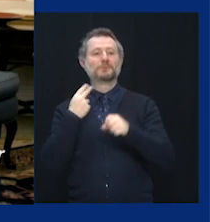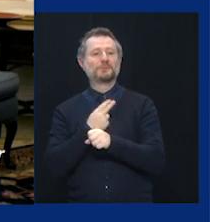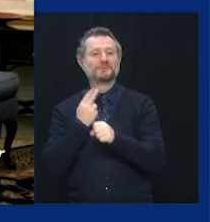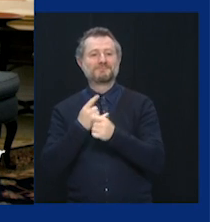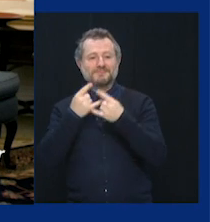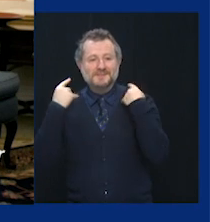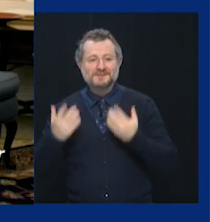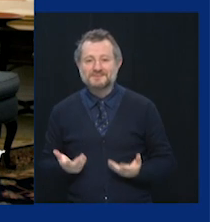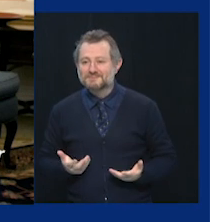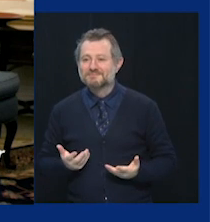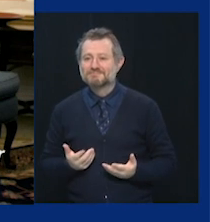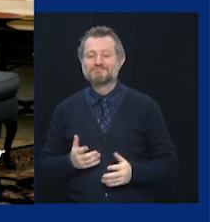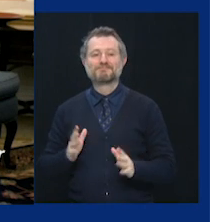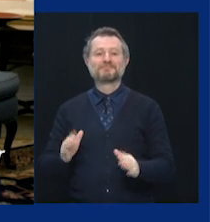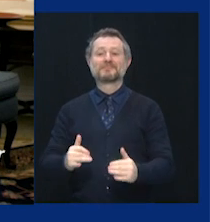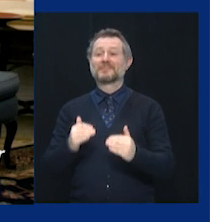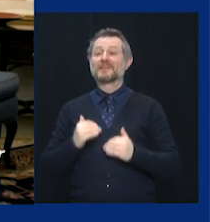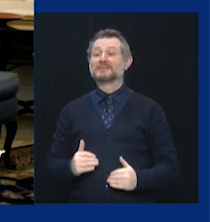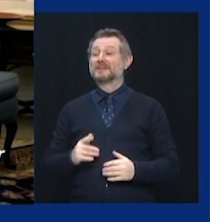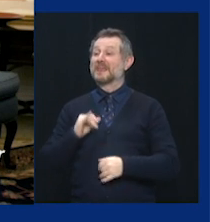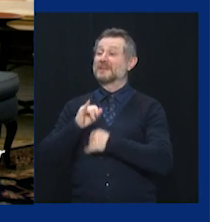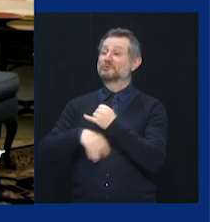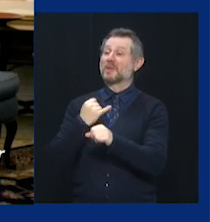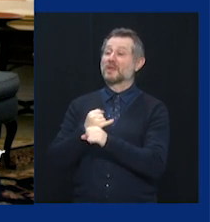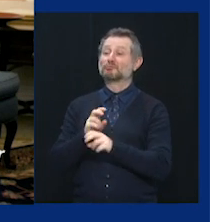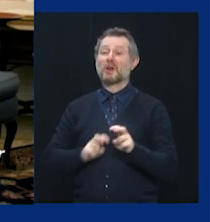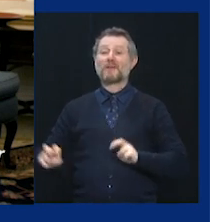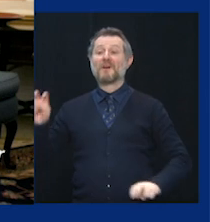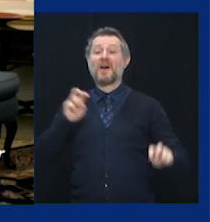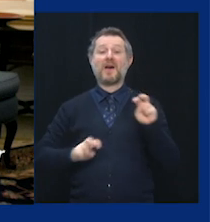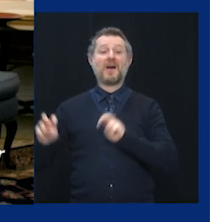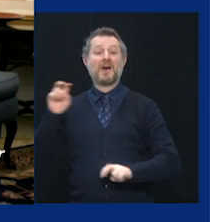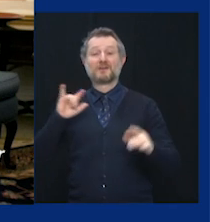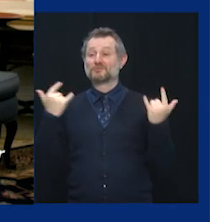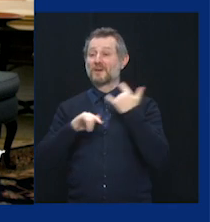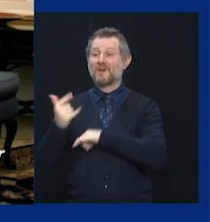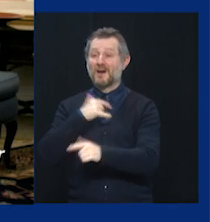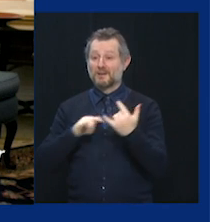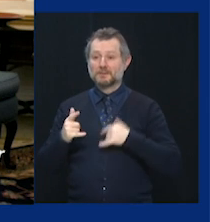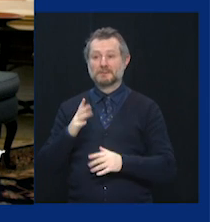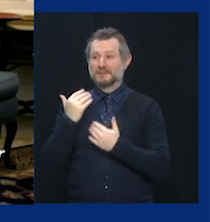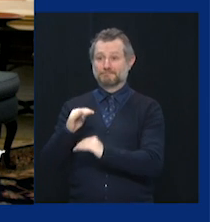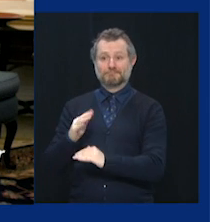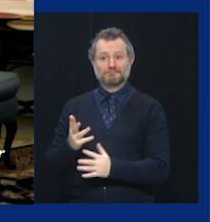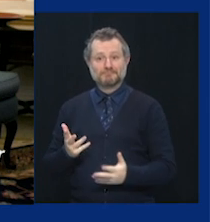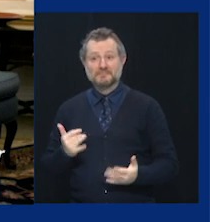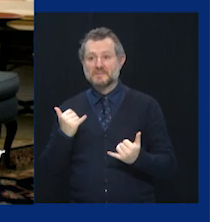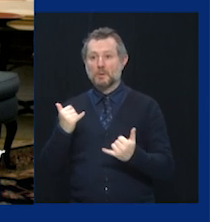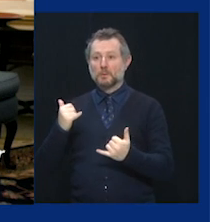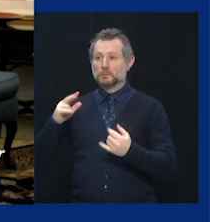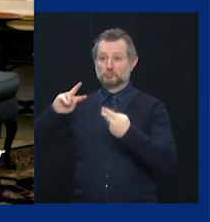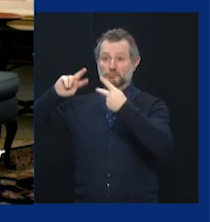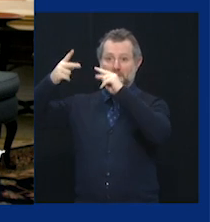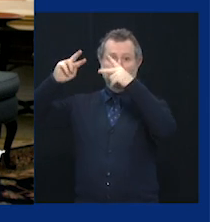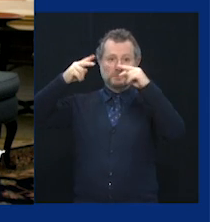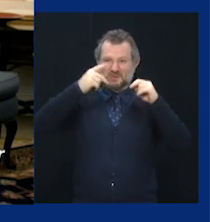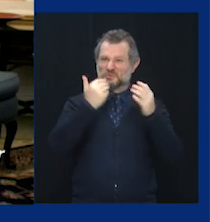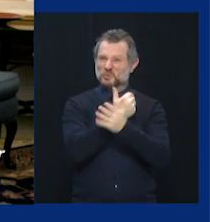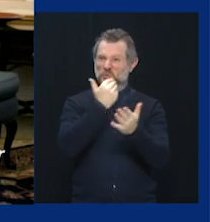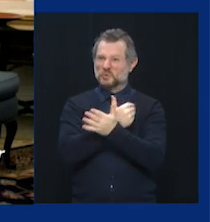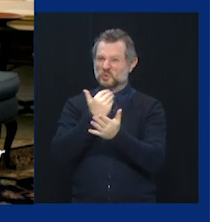sense and international travel procedures. We see these strains walking in our